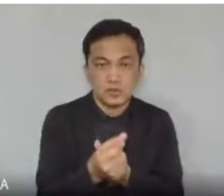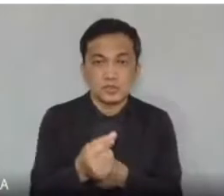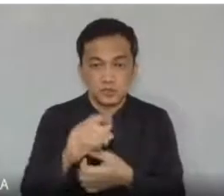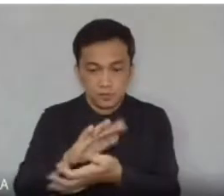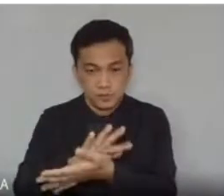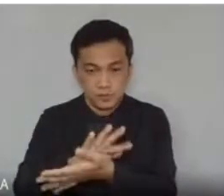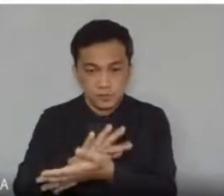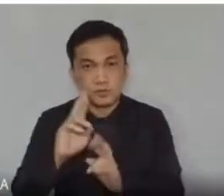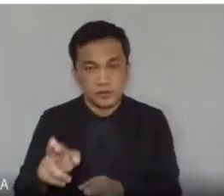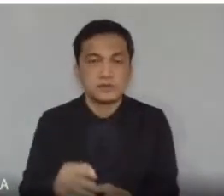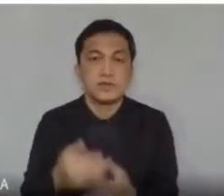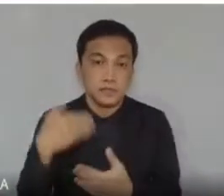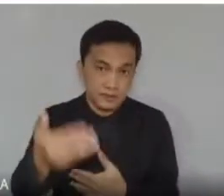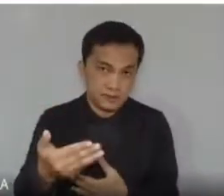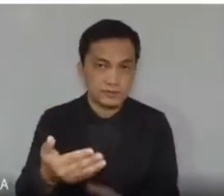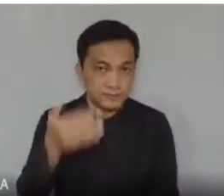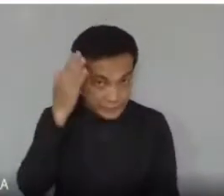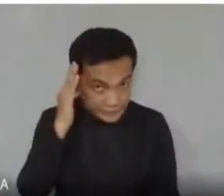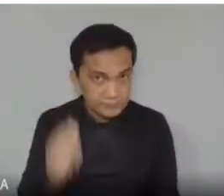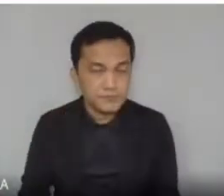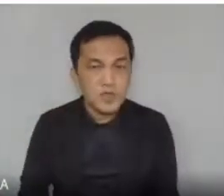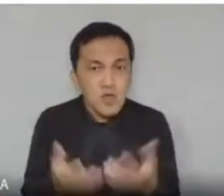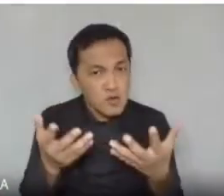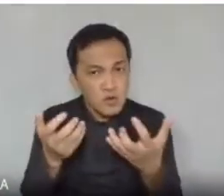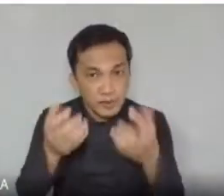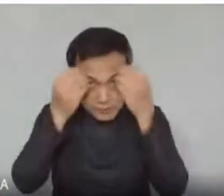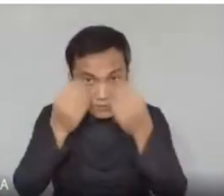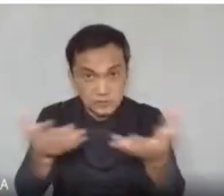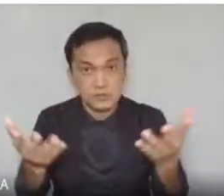and for our future endeavors in delivering healthcare